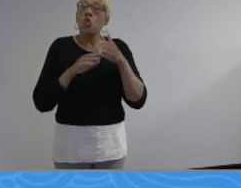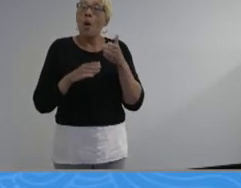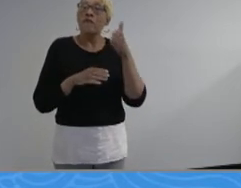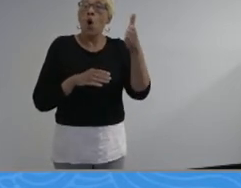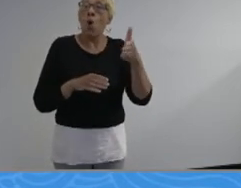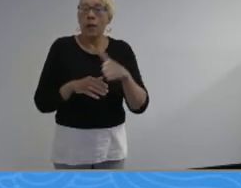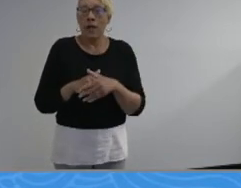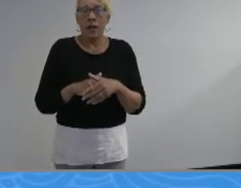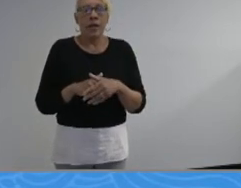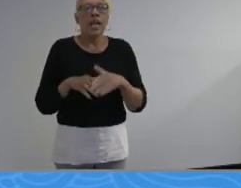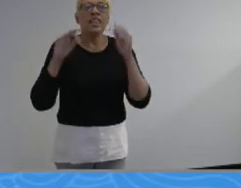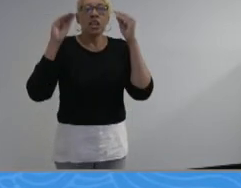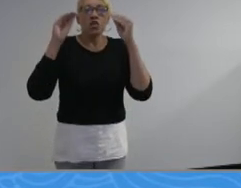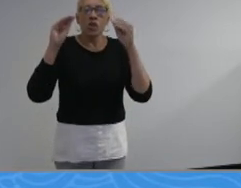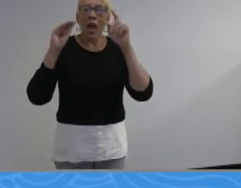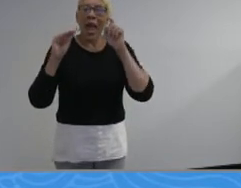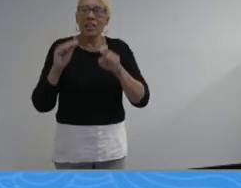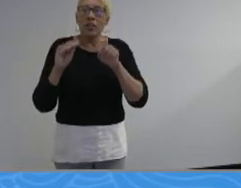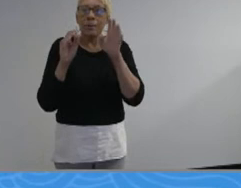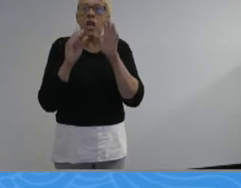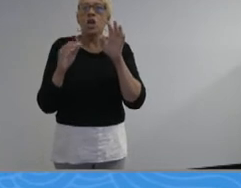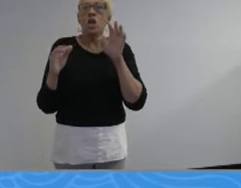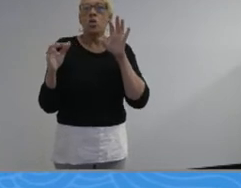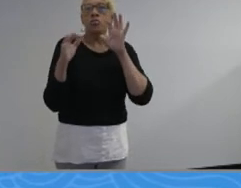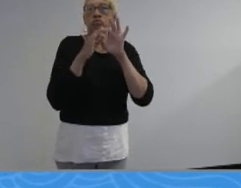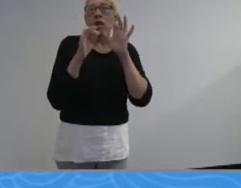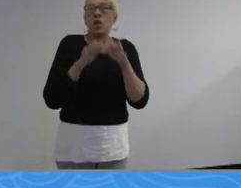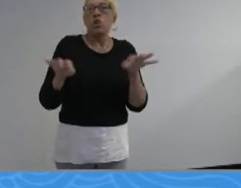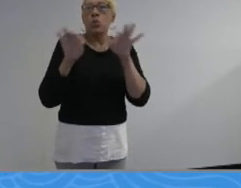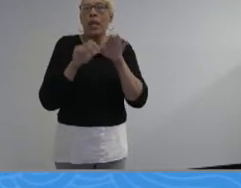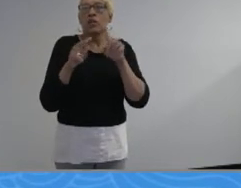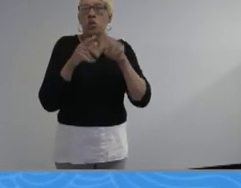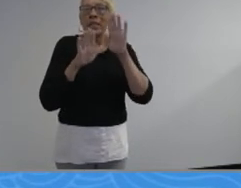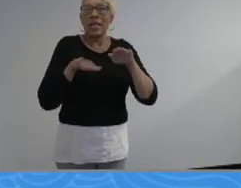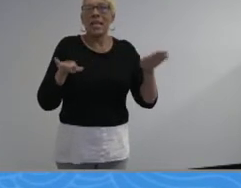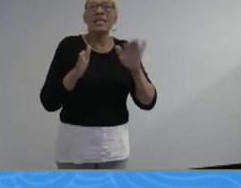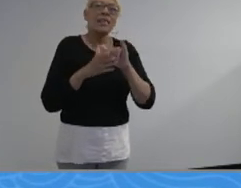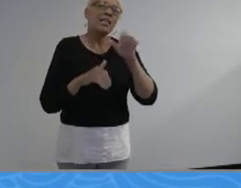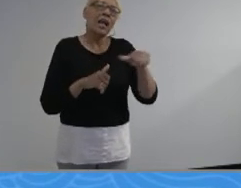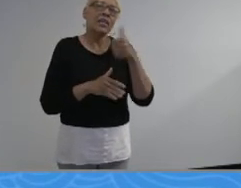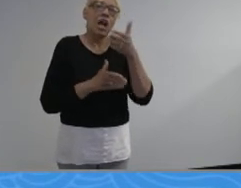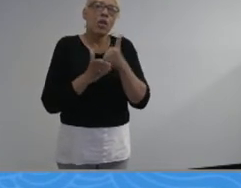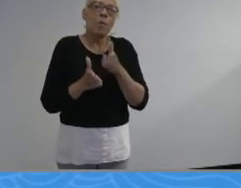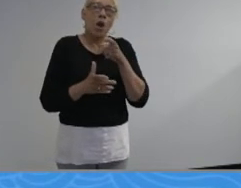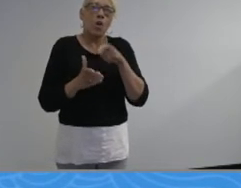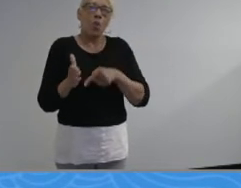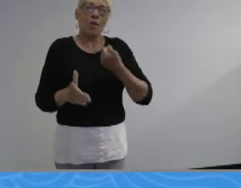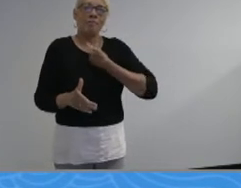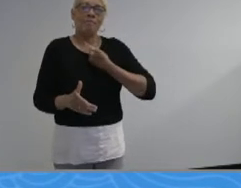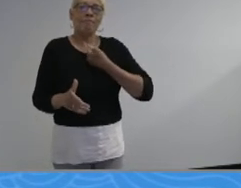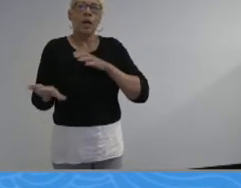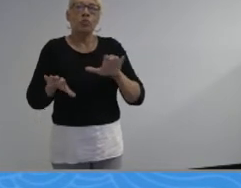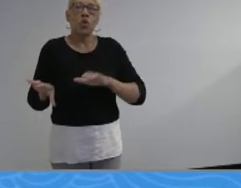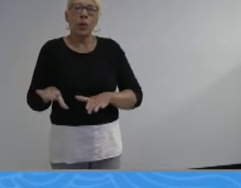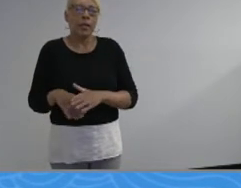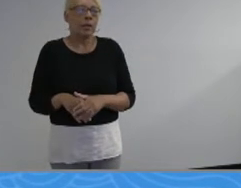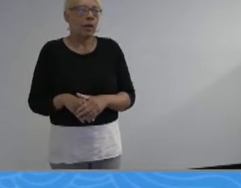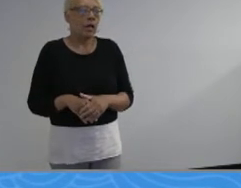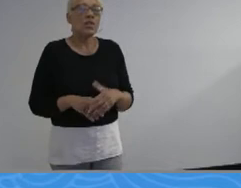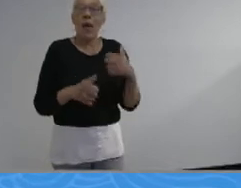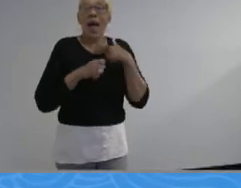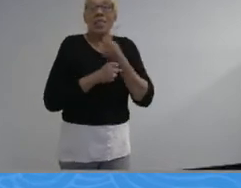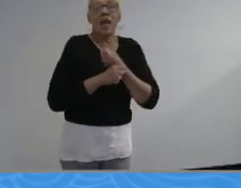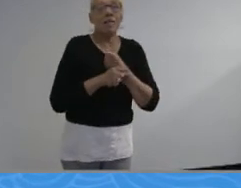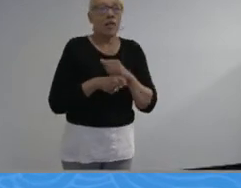needs to be relevant and related to kids. And that's another part of what I'm doing. Love it. Related, rigorous